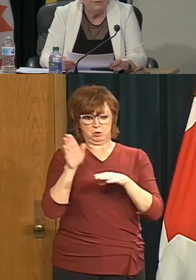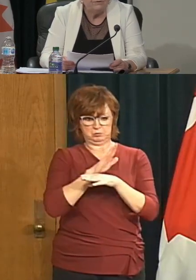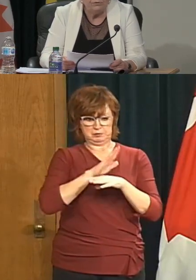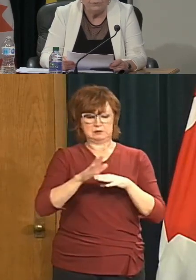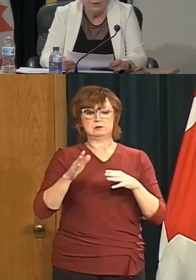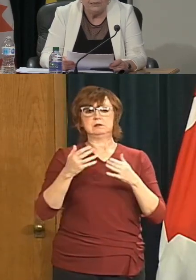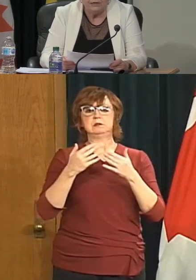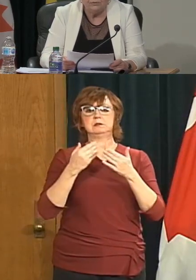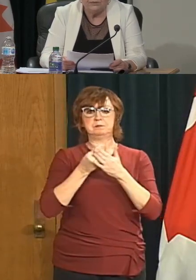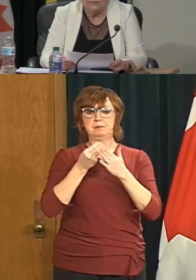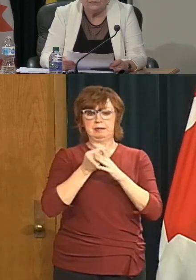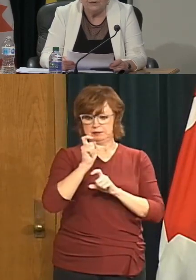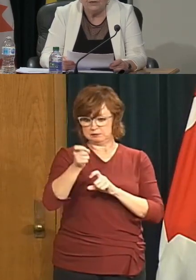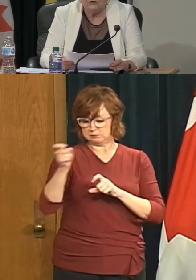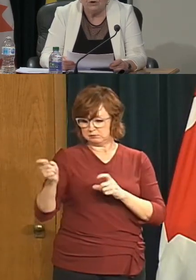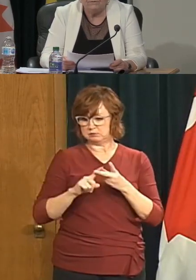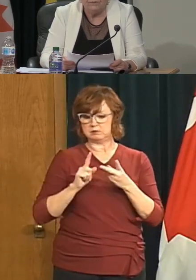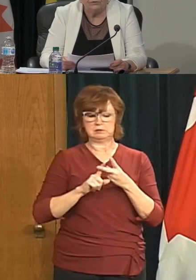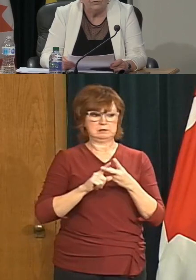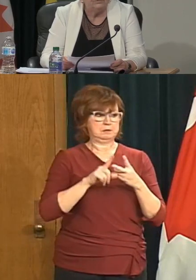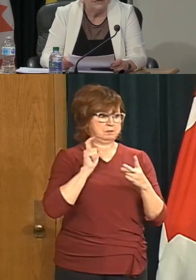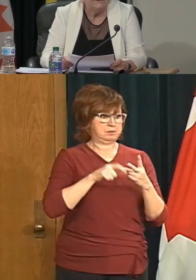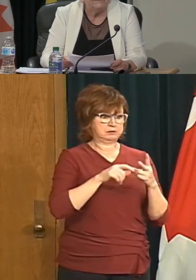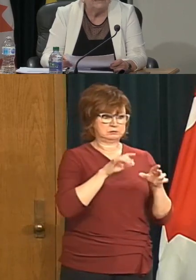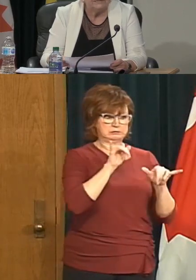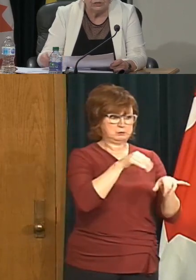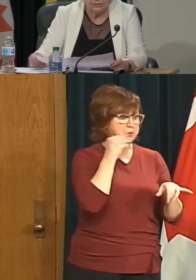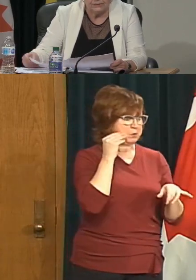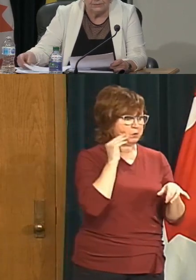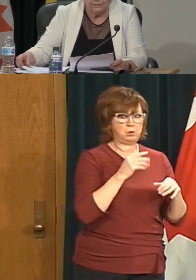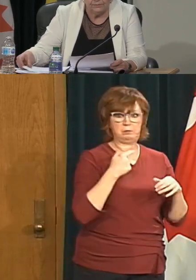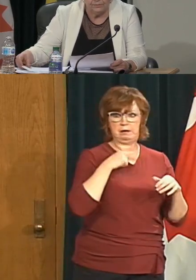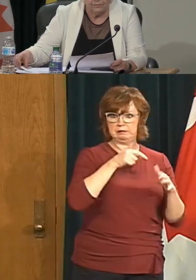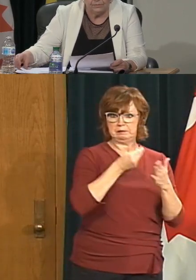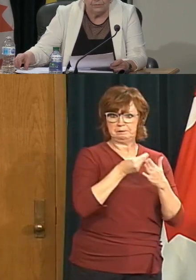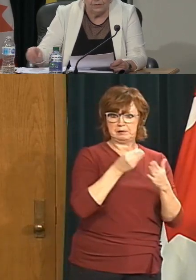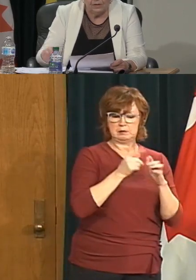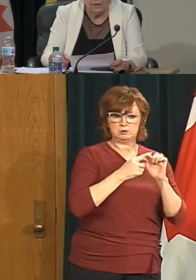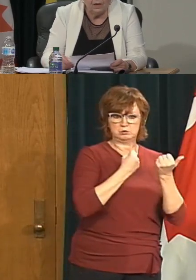There may be further spending increases dependent on federal relief decisions.